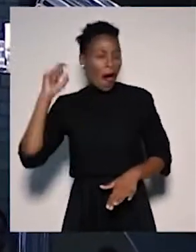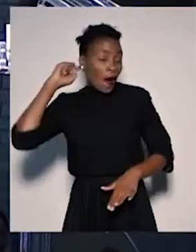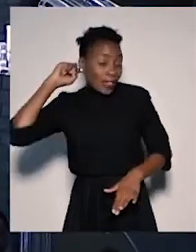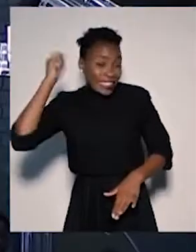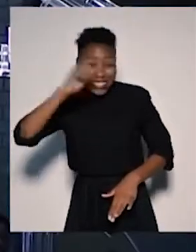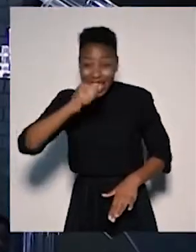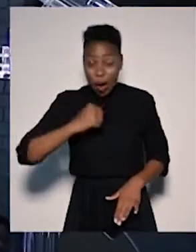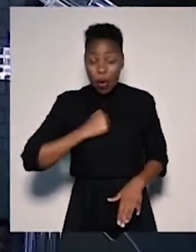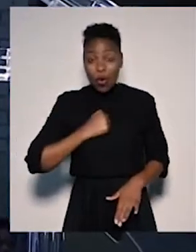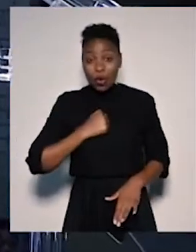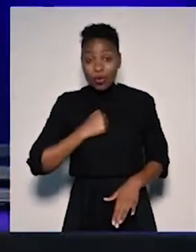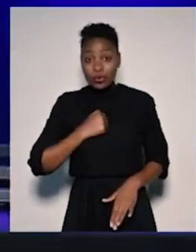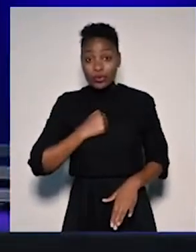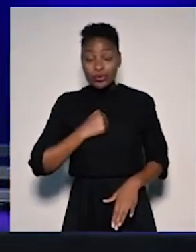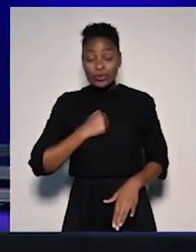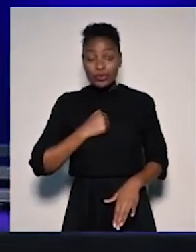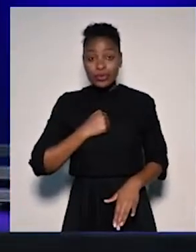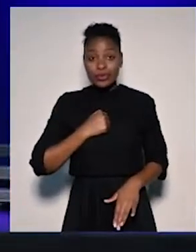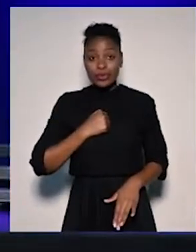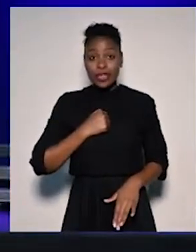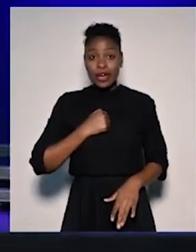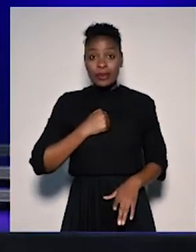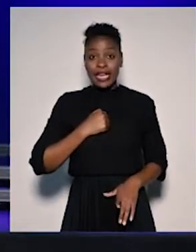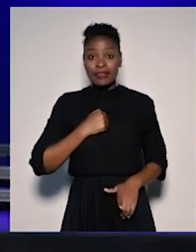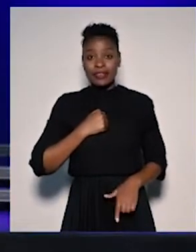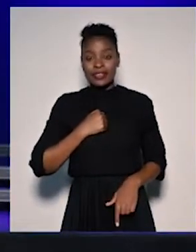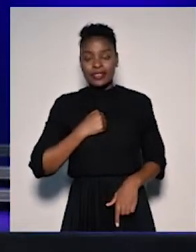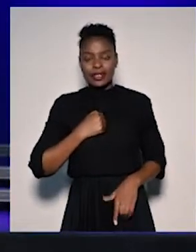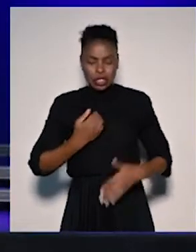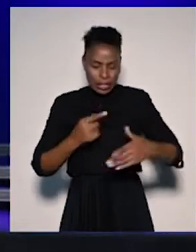like the palate of a baby.